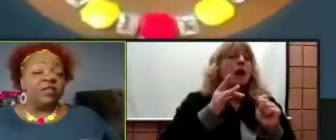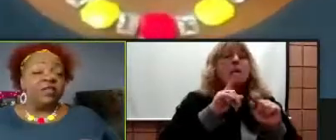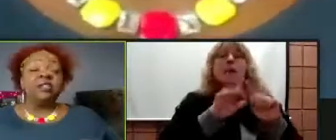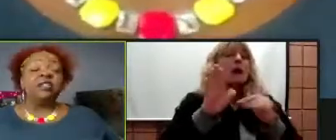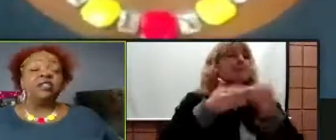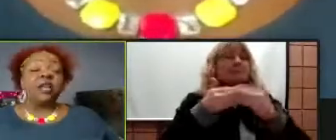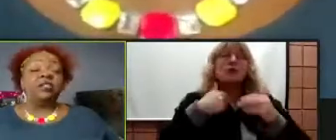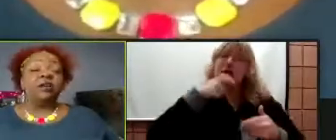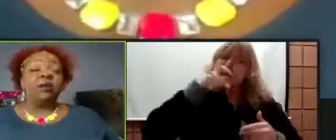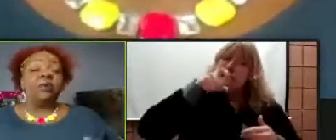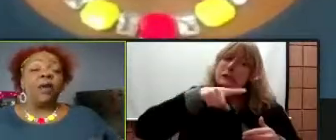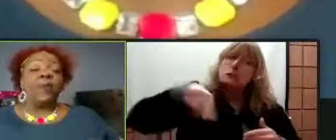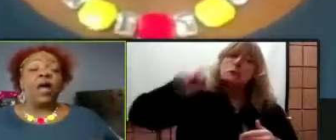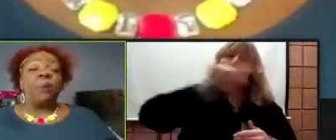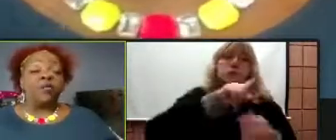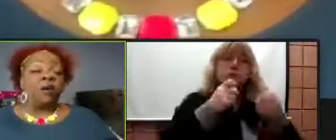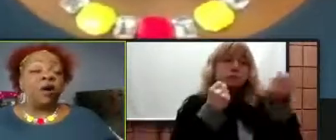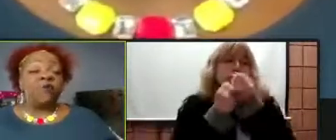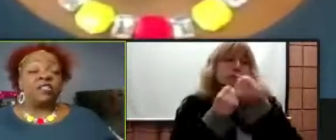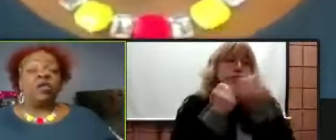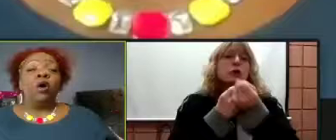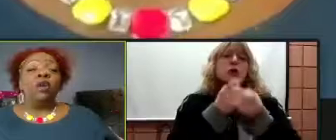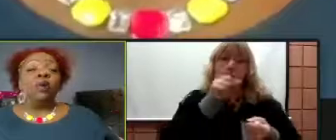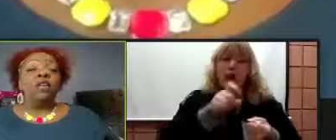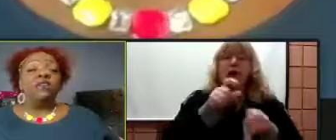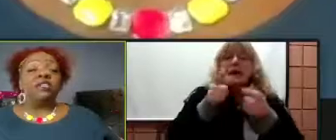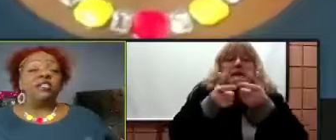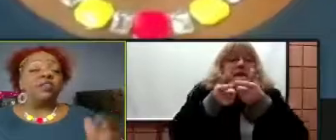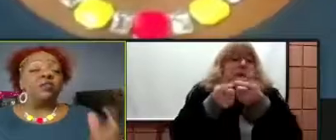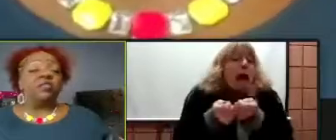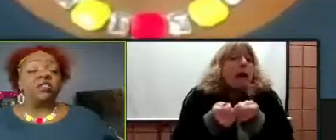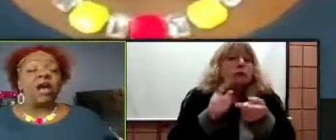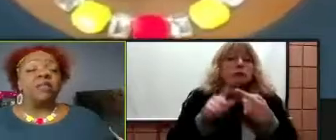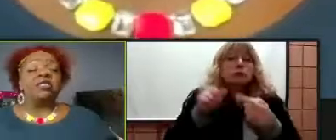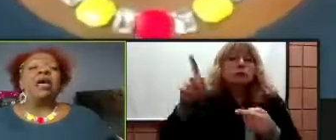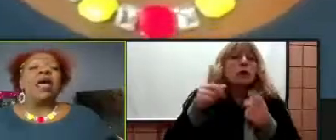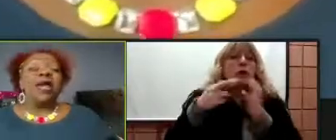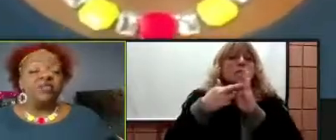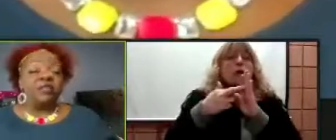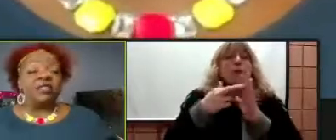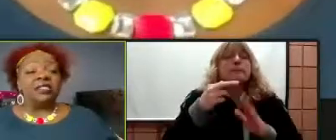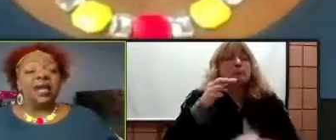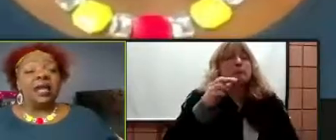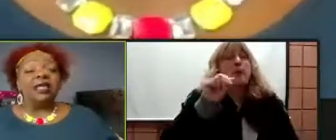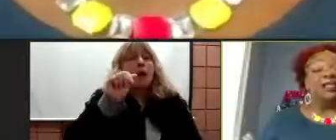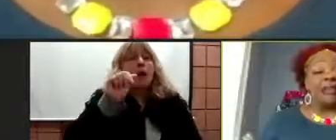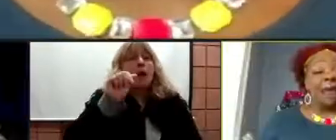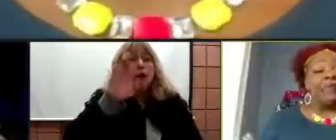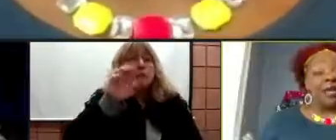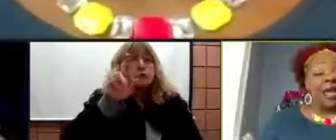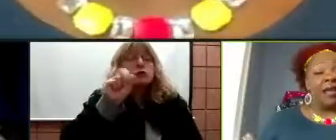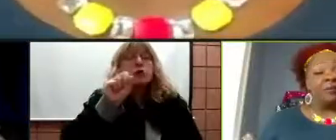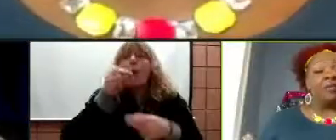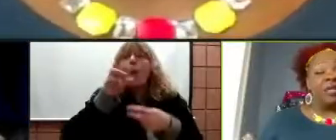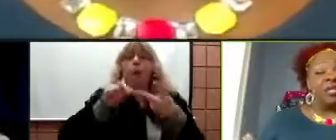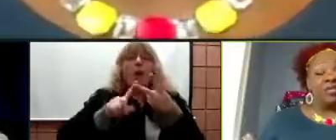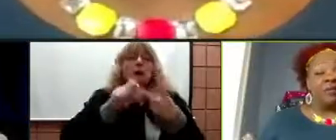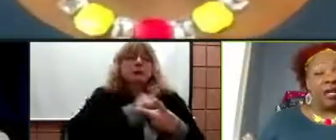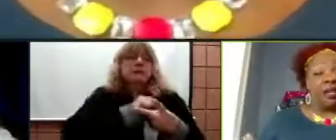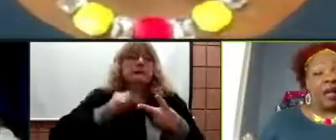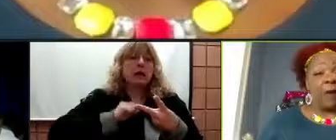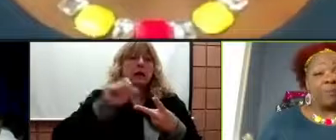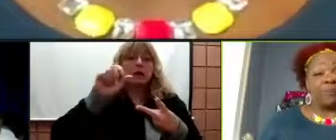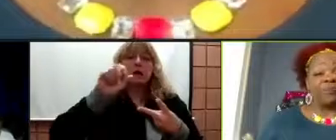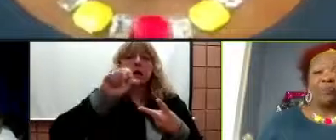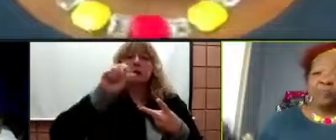then you can send a text to Rep. Albert's office or even Senator Stamas, and you can say, stop the games, release the